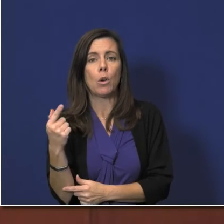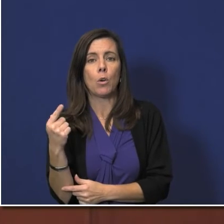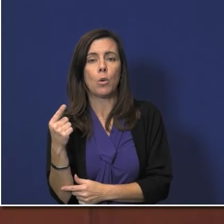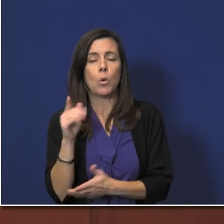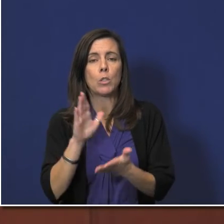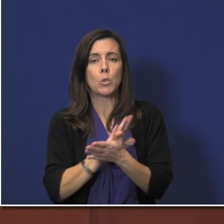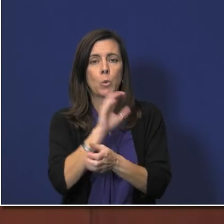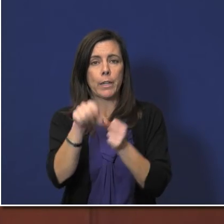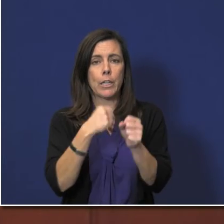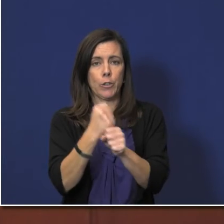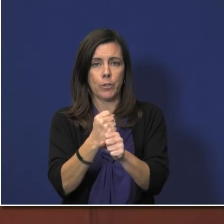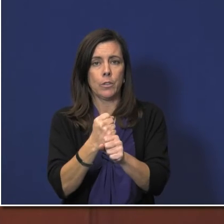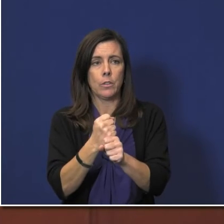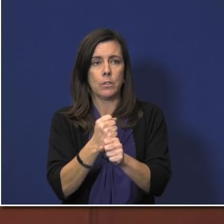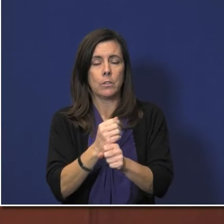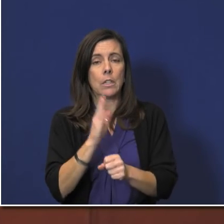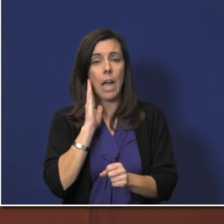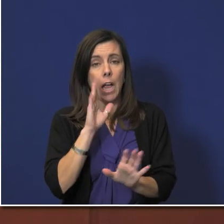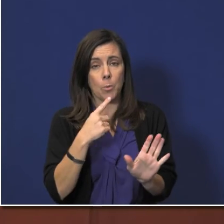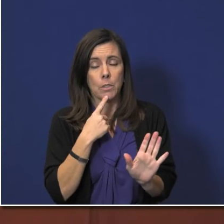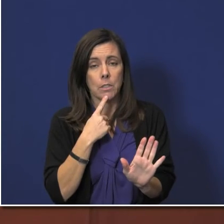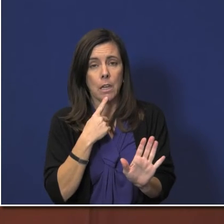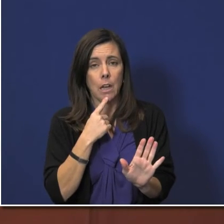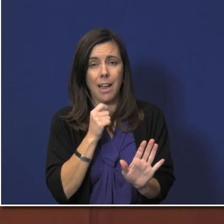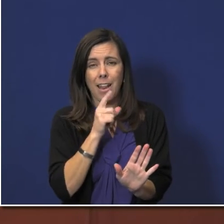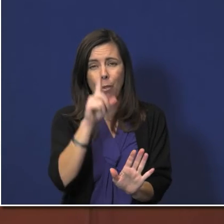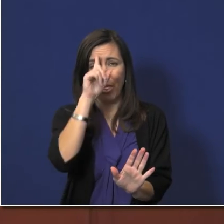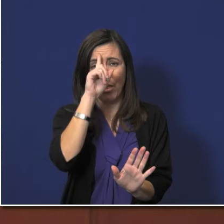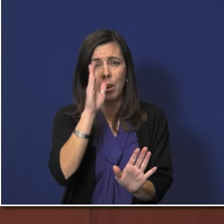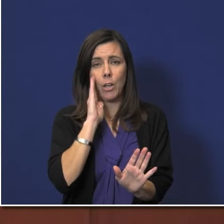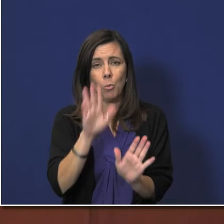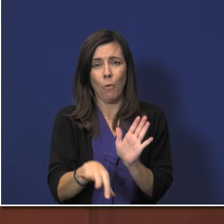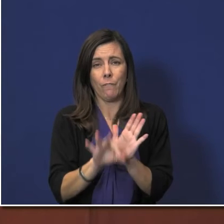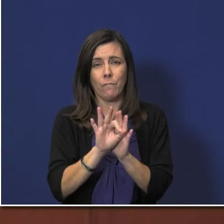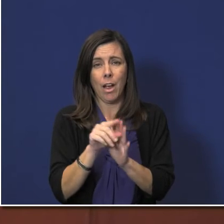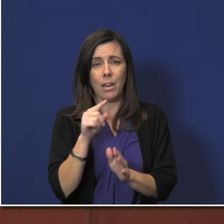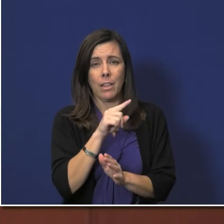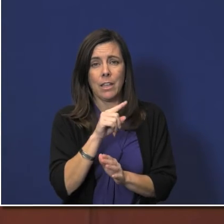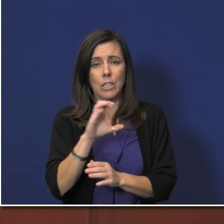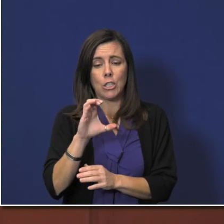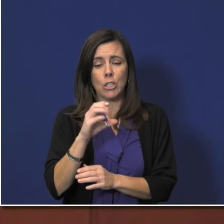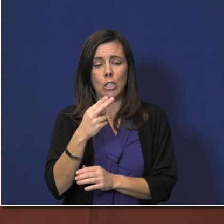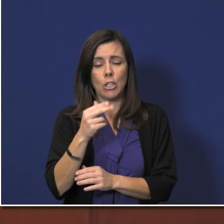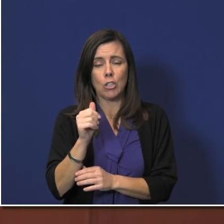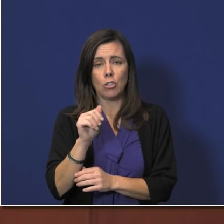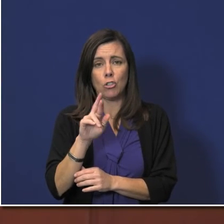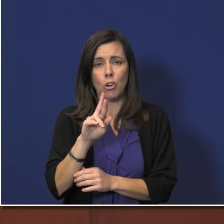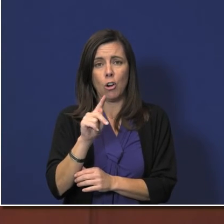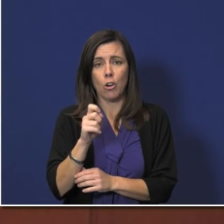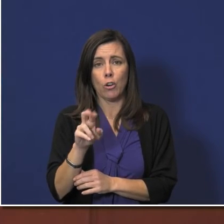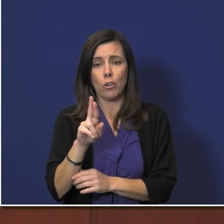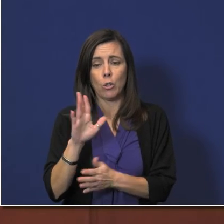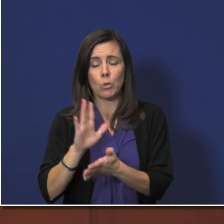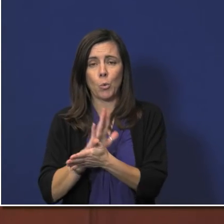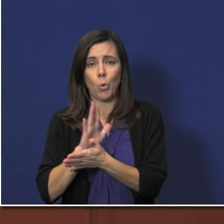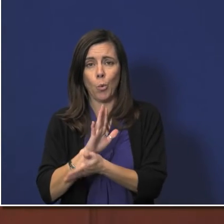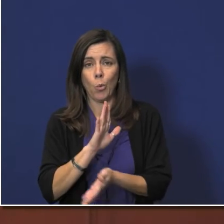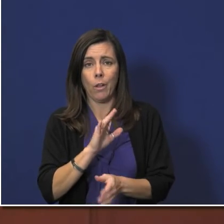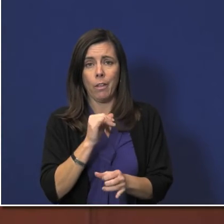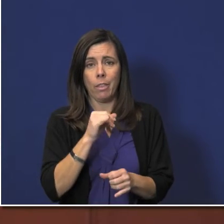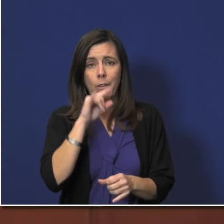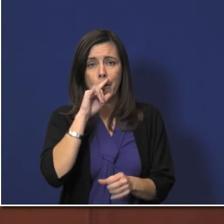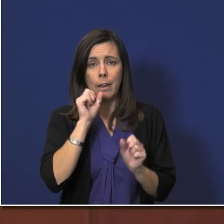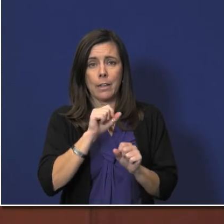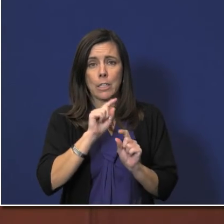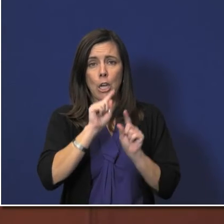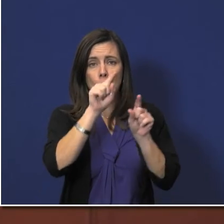year. I will state, I don't think you're going to find this in charter schools that their kids are going to be going out and able to